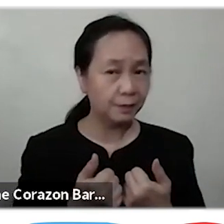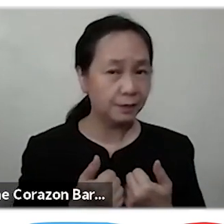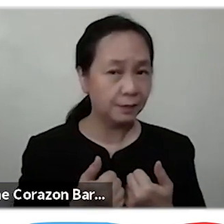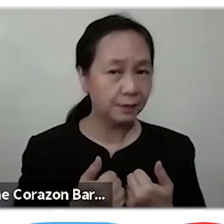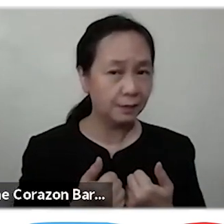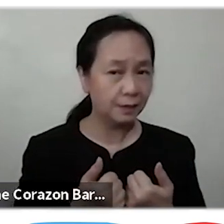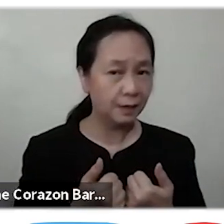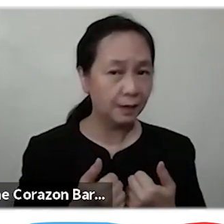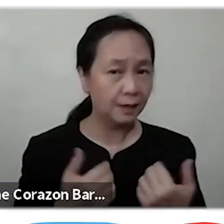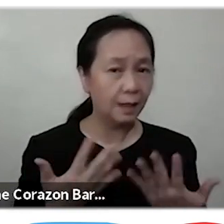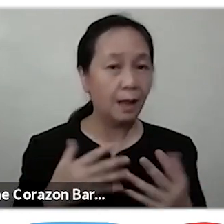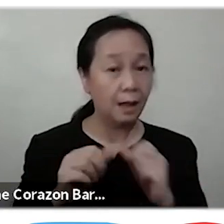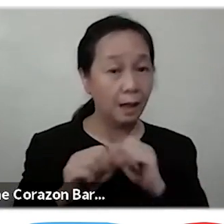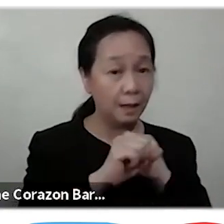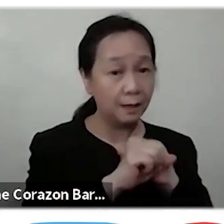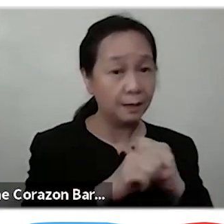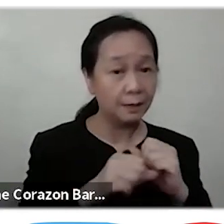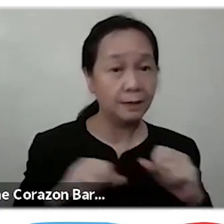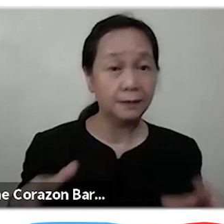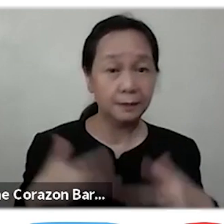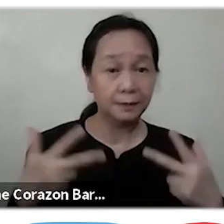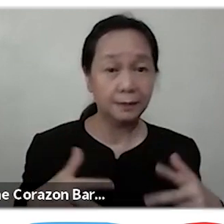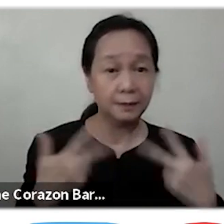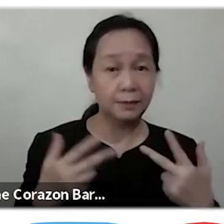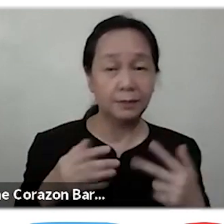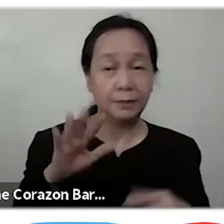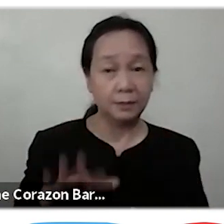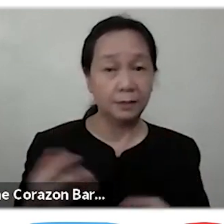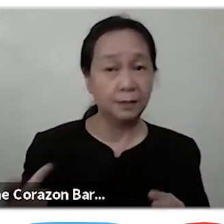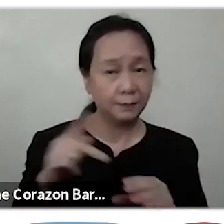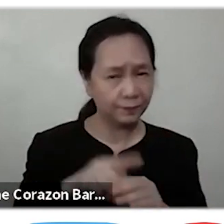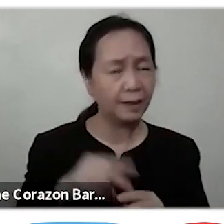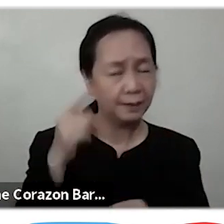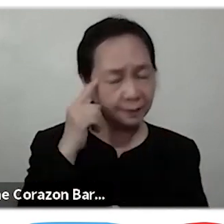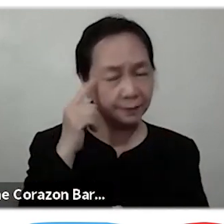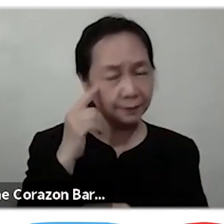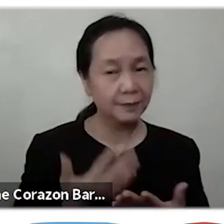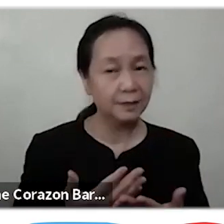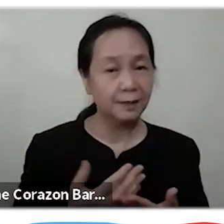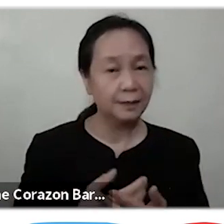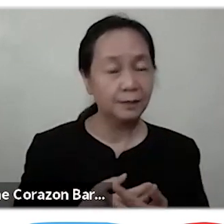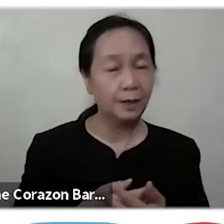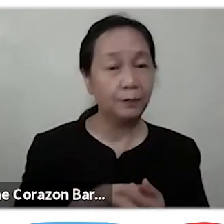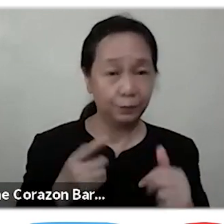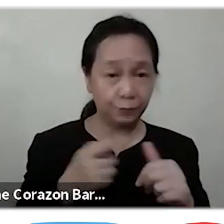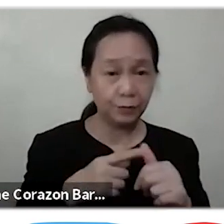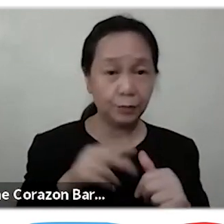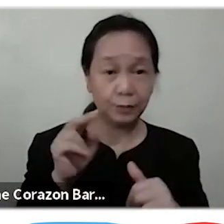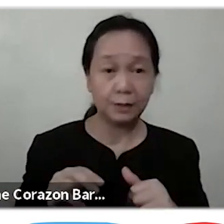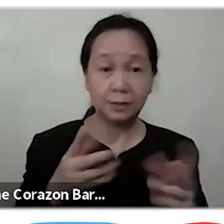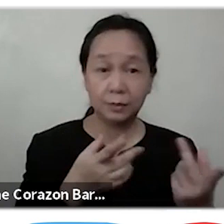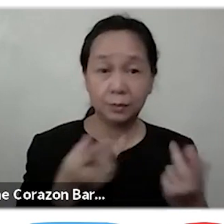digital advocacy, in digital child participation, I think the first thing we need to do is